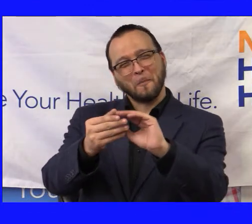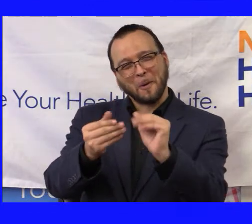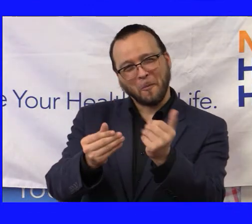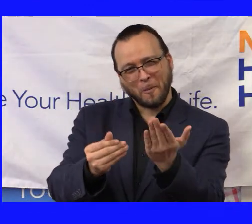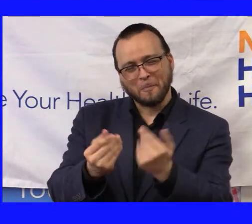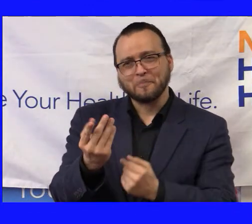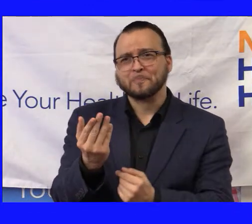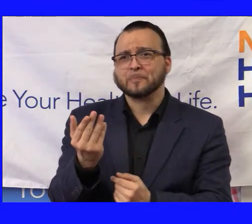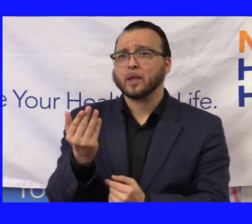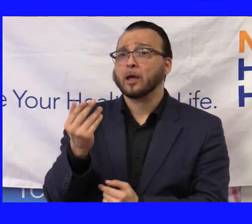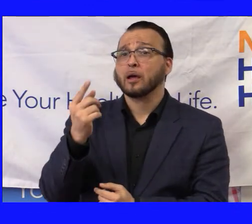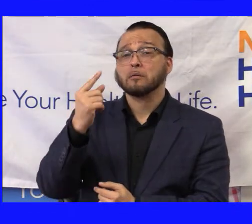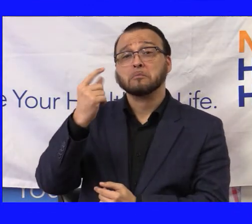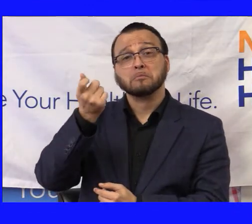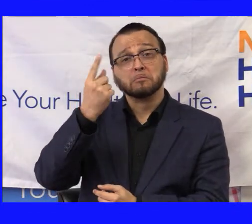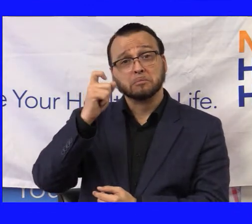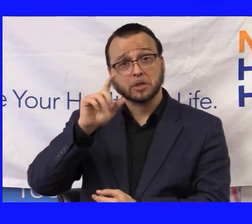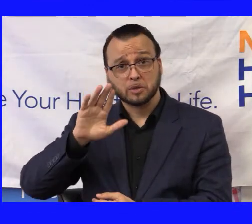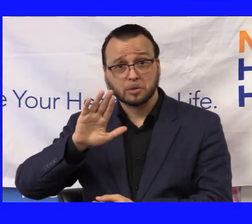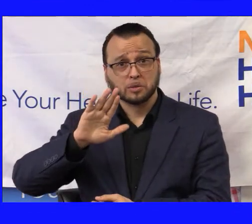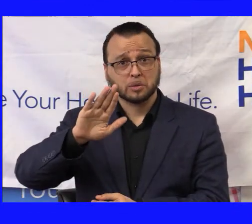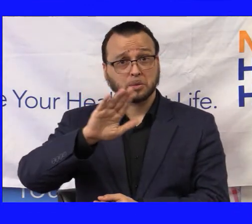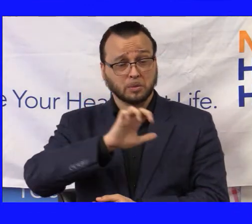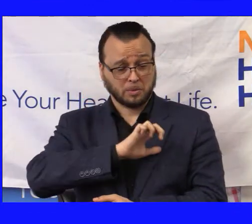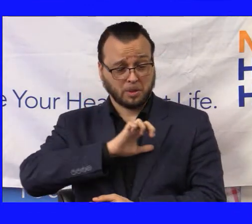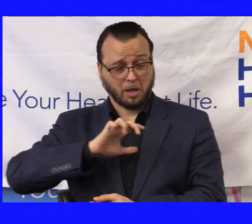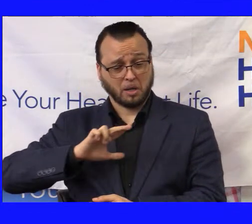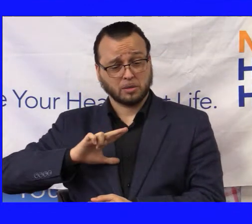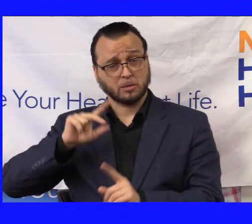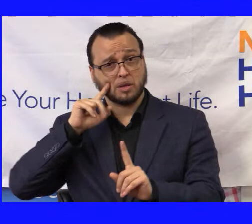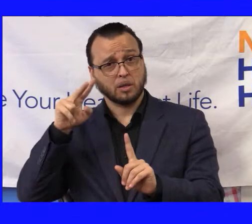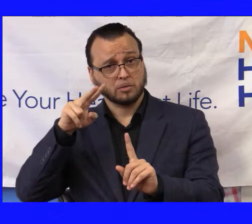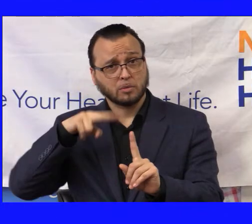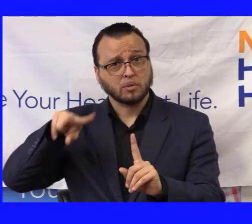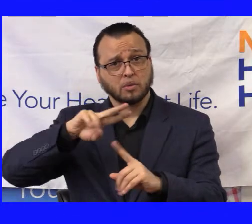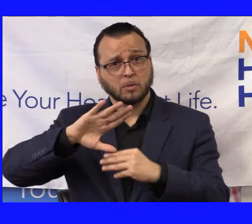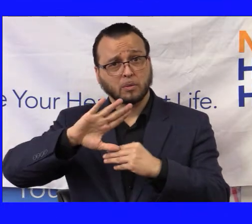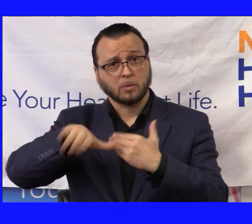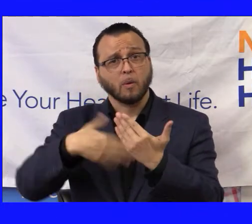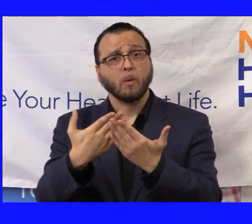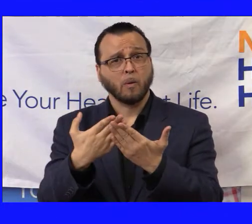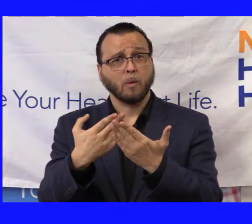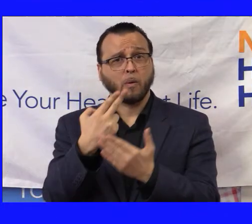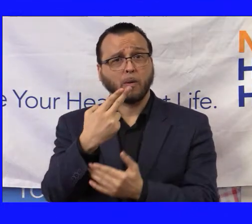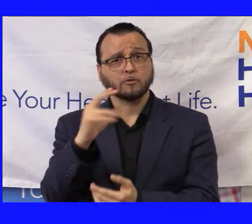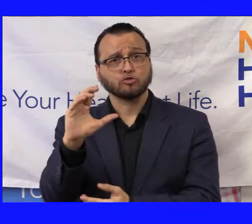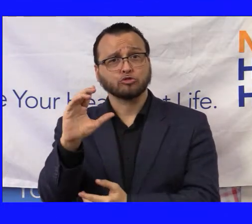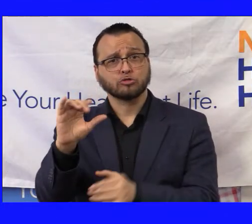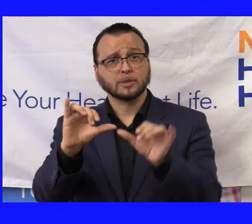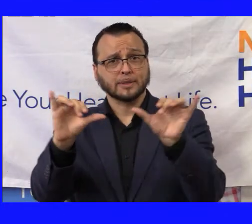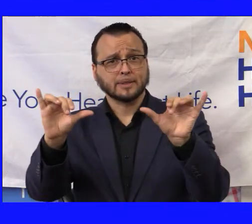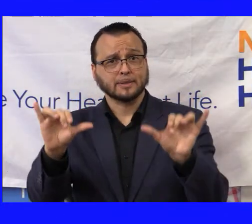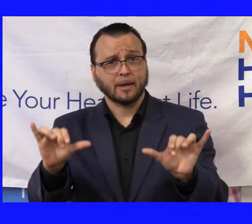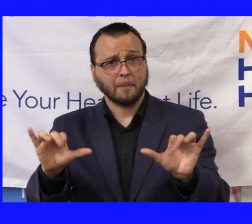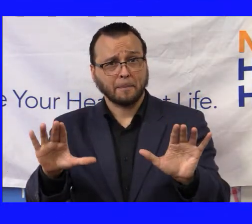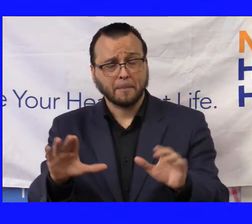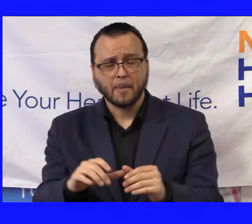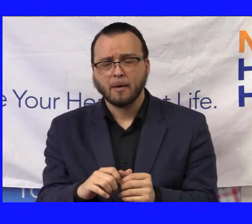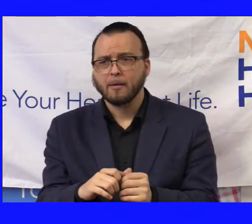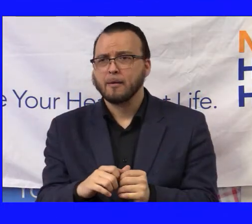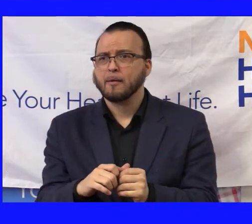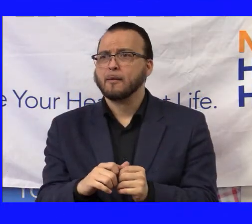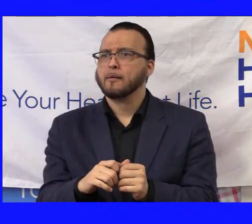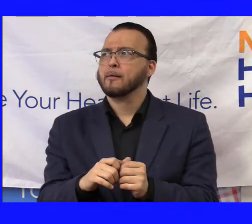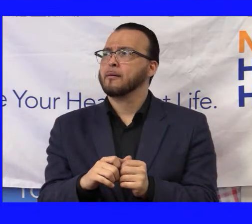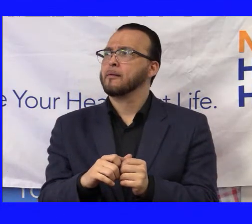since your council is looking overall at health and hospital system, to consider